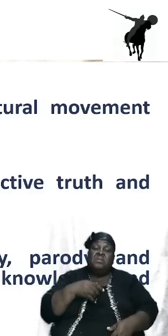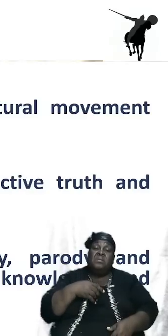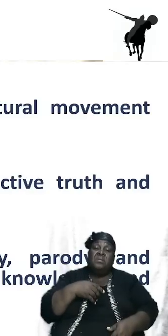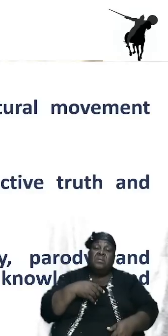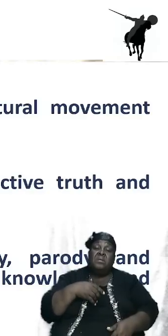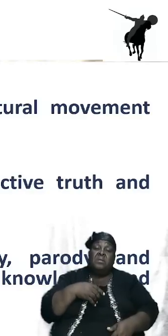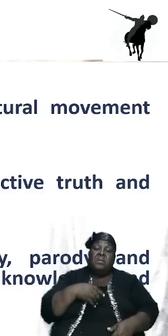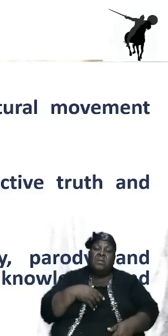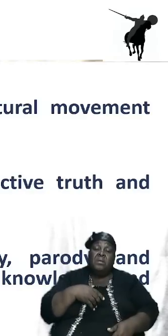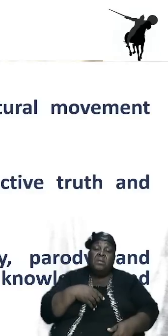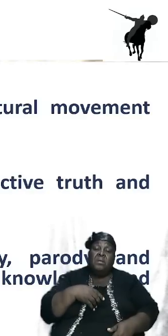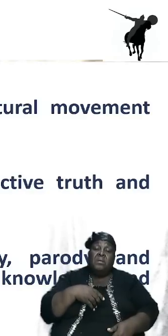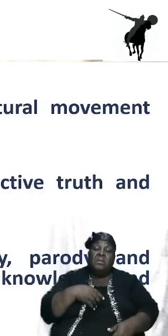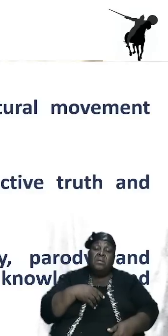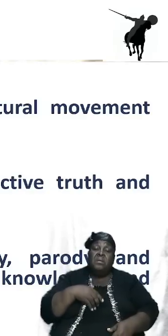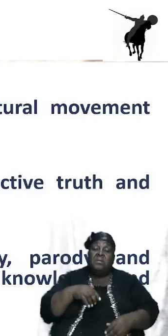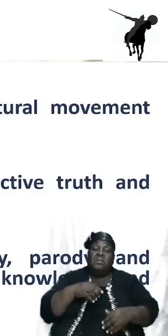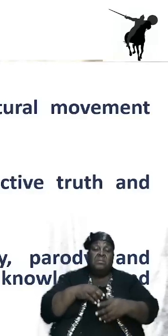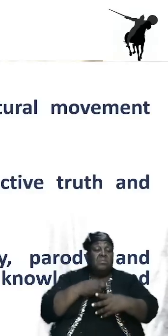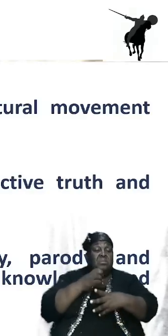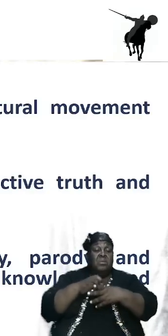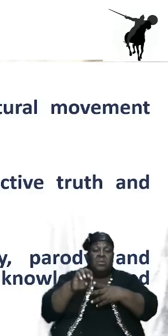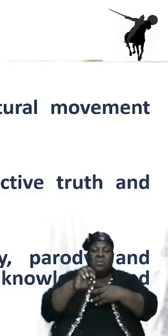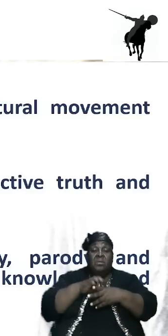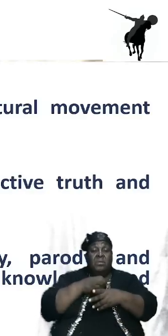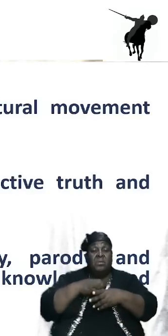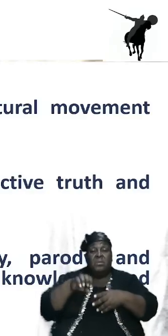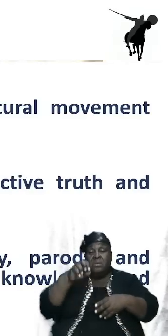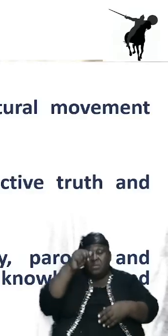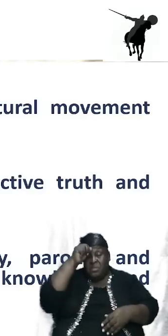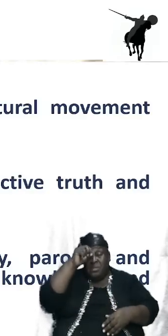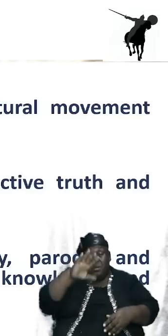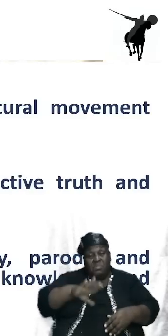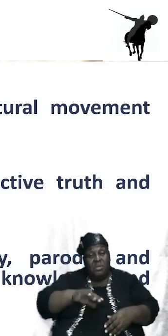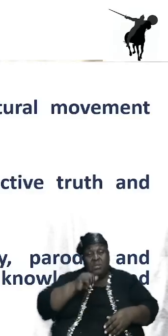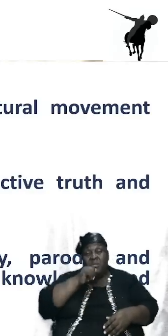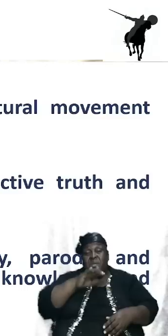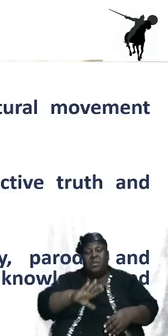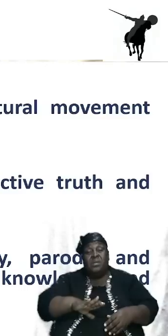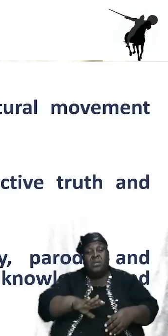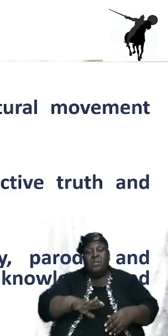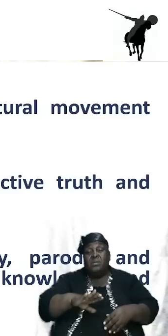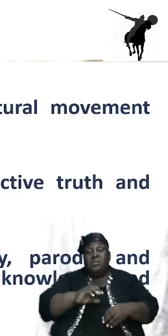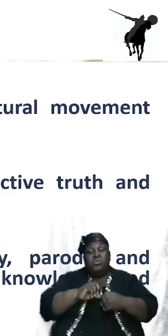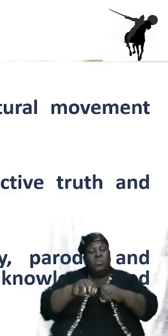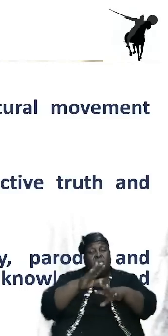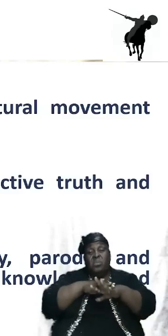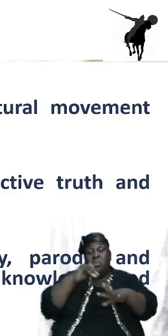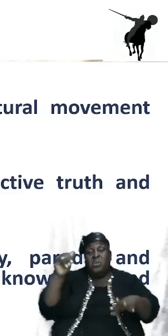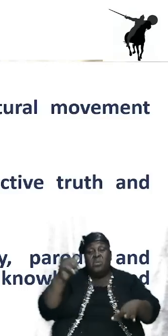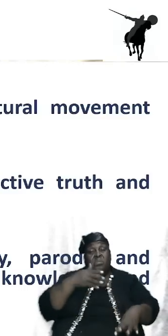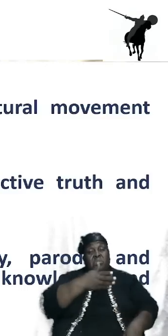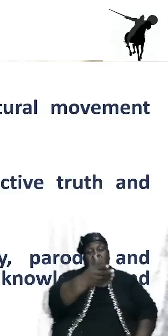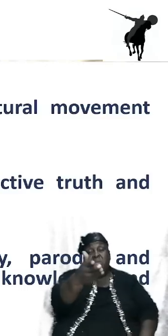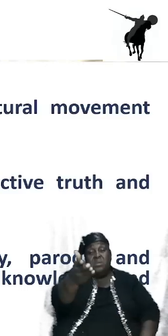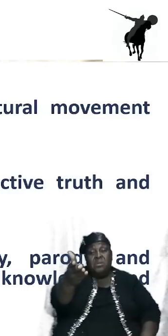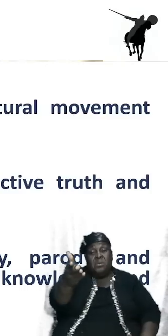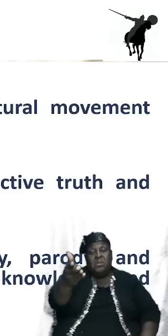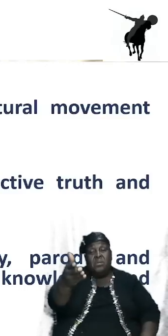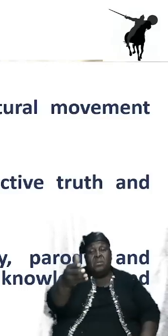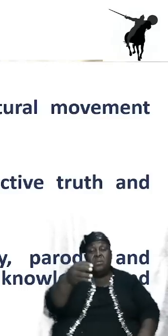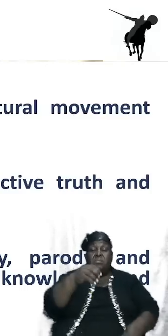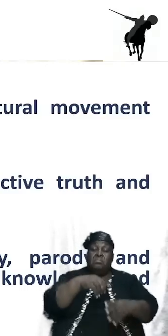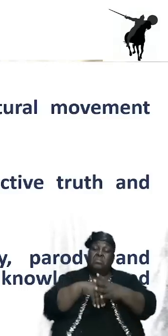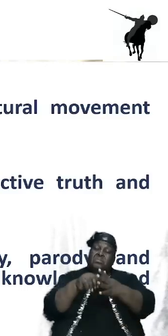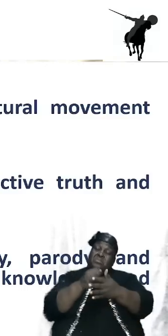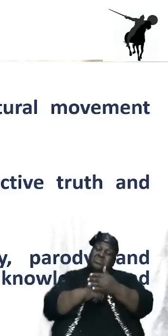which means that I'm neither male nor female, and therefore you don't call me male or female, you call they. As a matter of fact, in certain countries